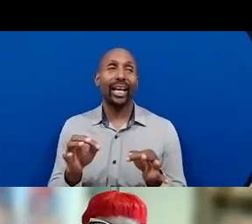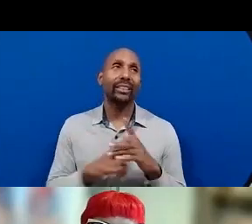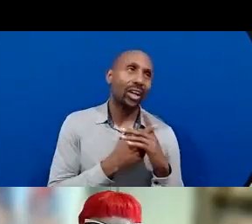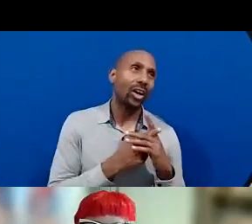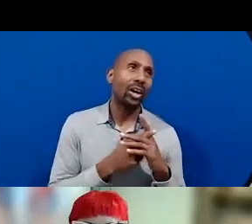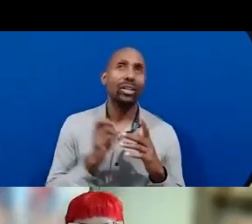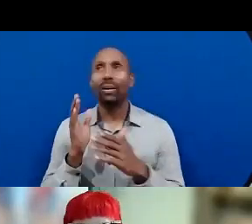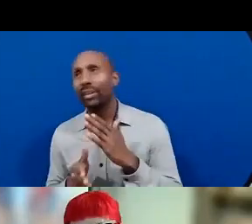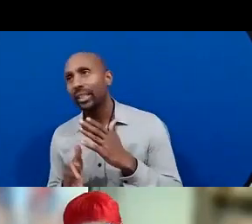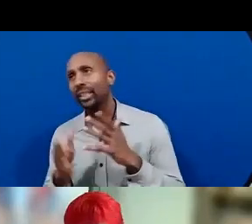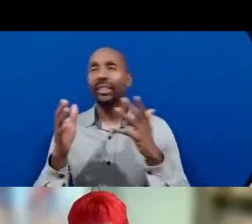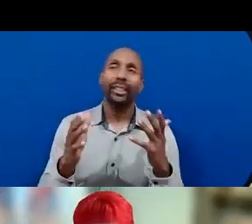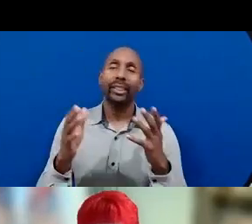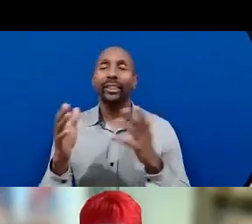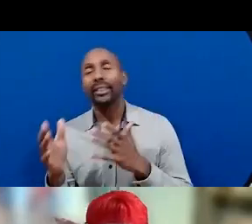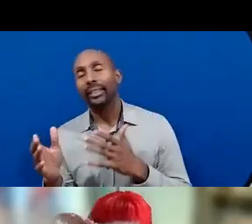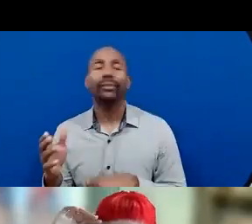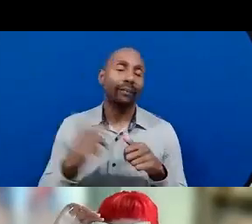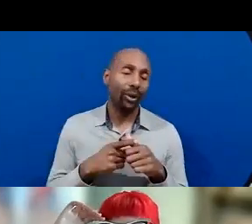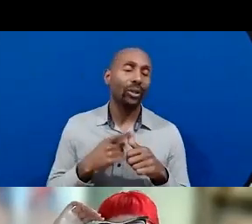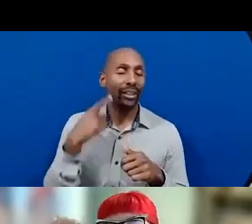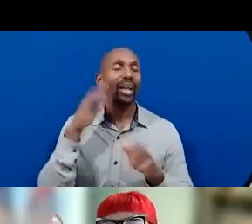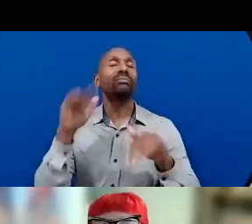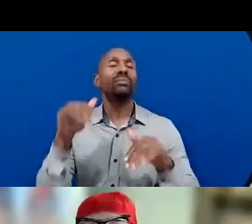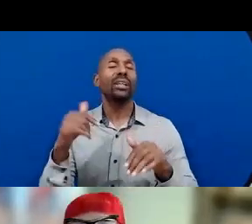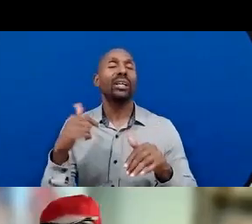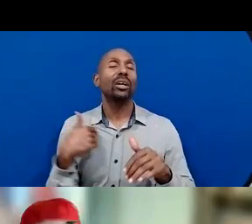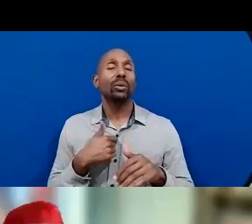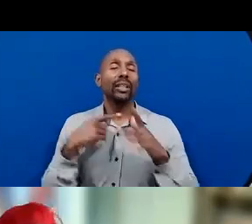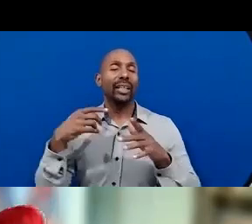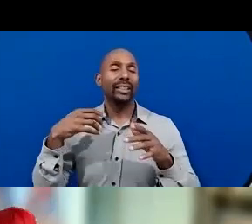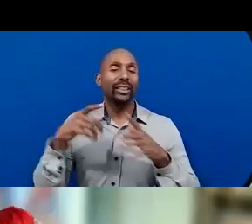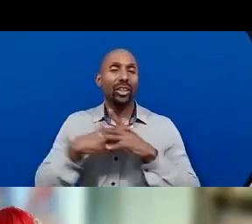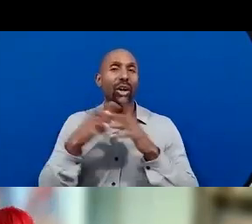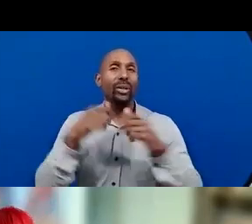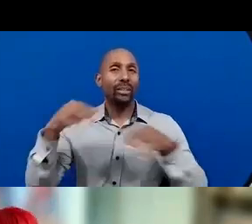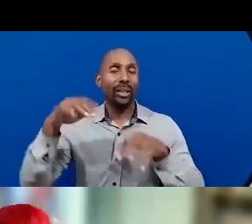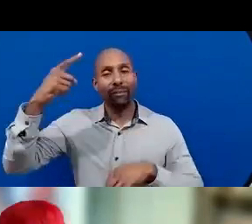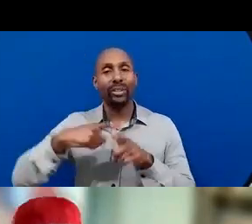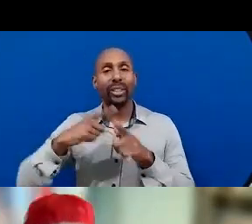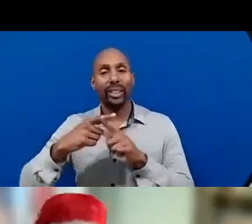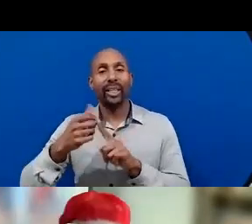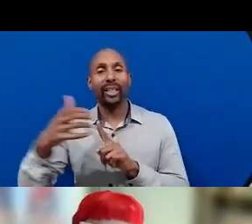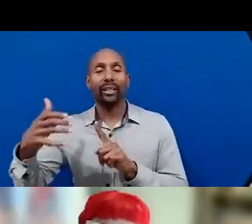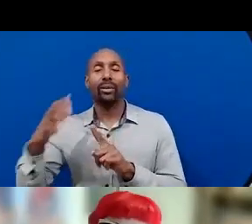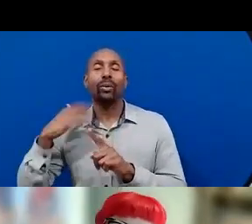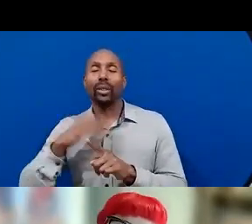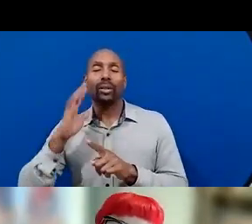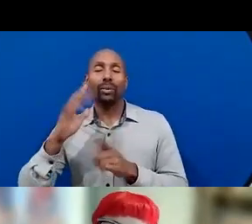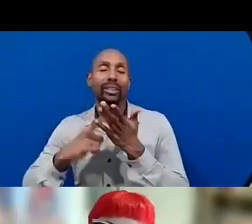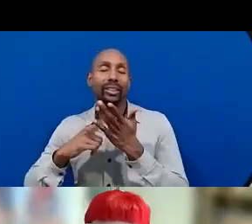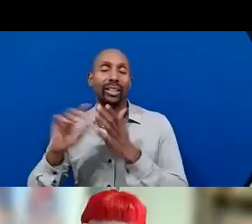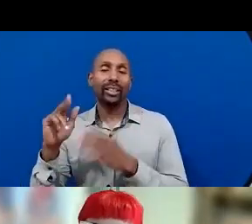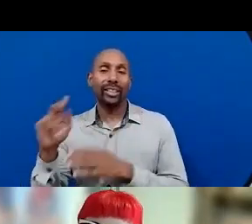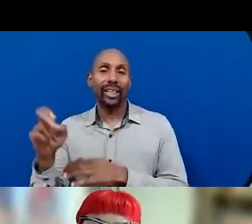and then we'll talk about that case. So thank you for bringing that up. Usually where monkeypox is found is in Central or